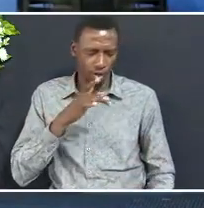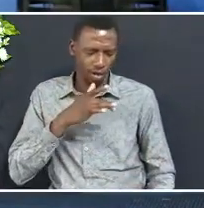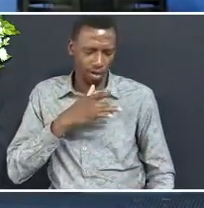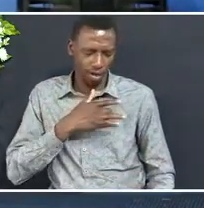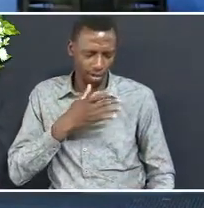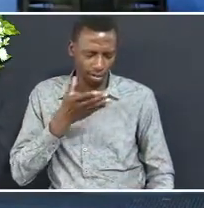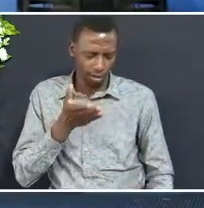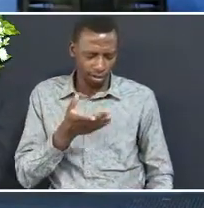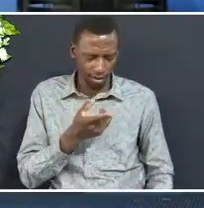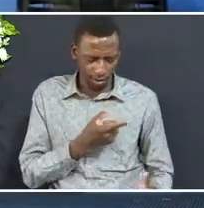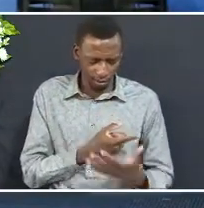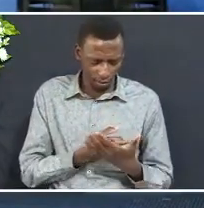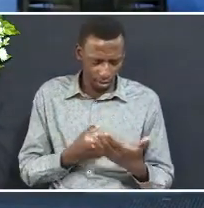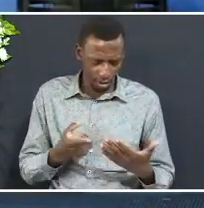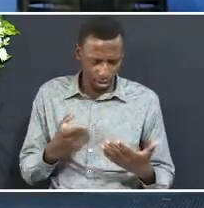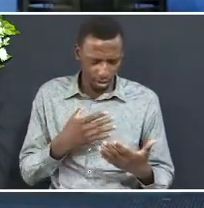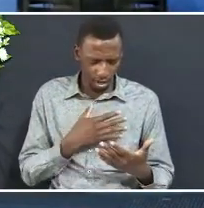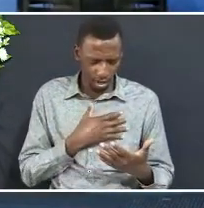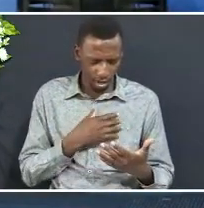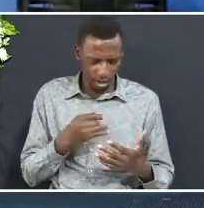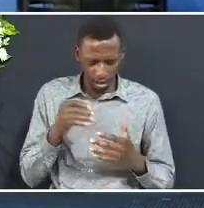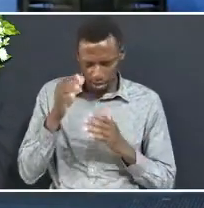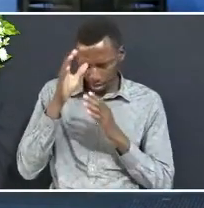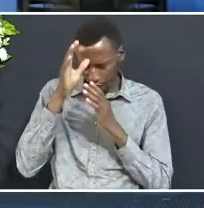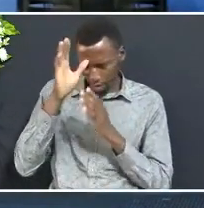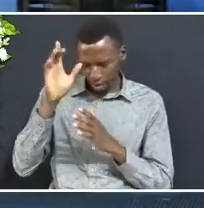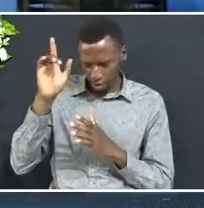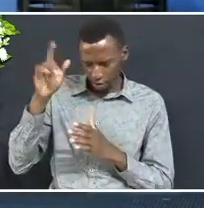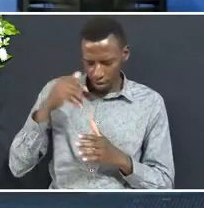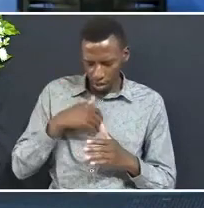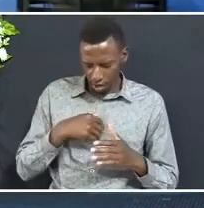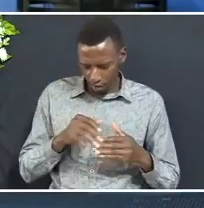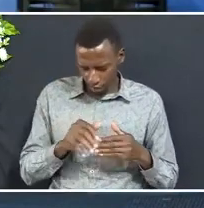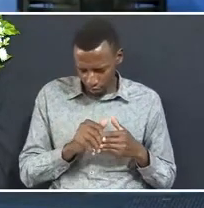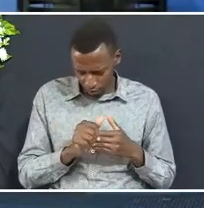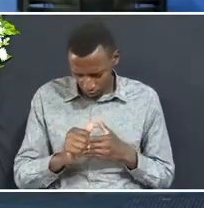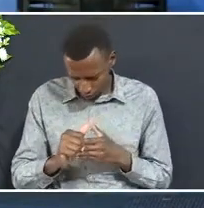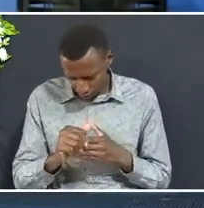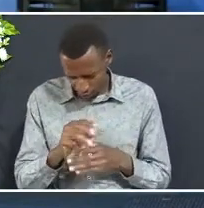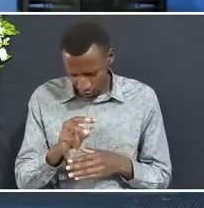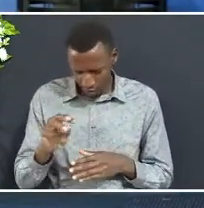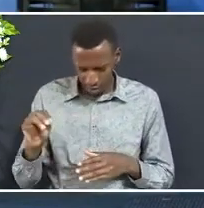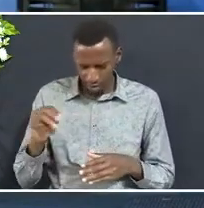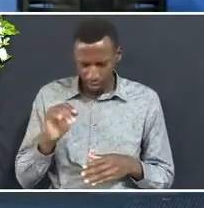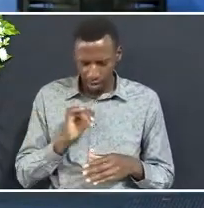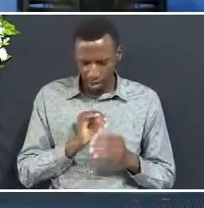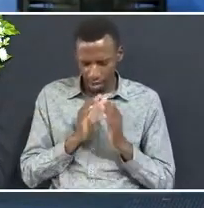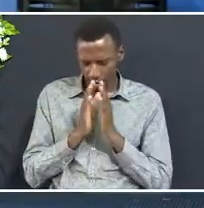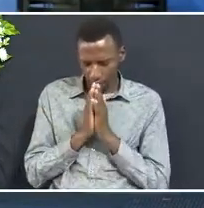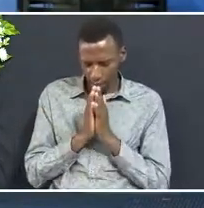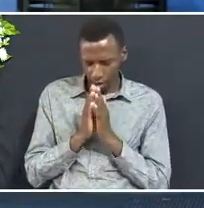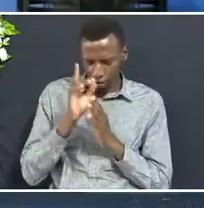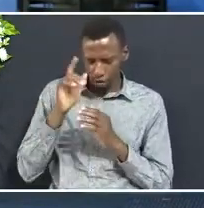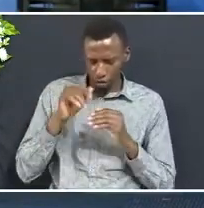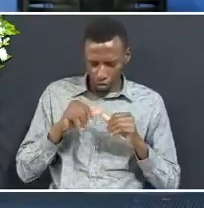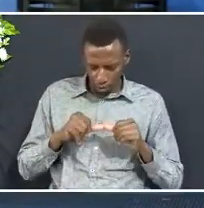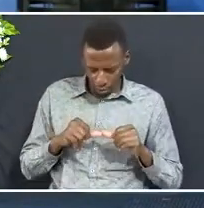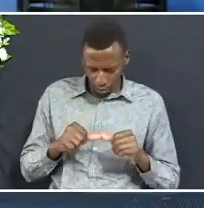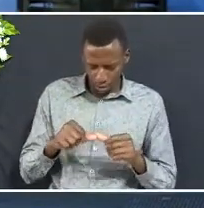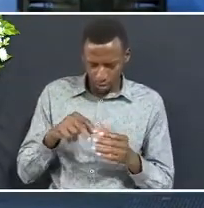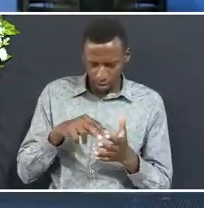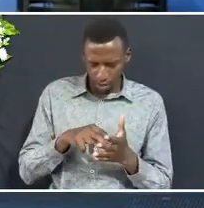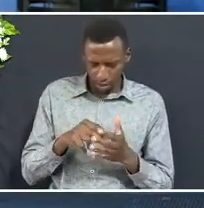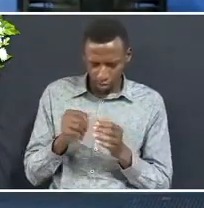week, and Father, you have led them, and I pray that they may continue to stand with